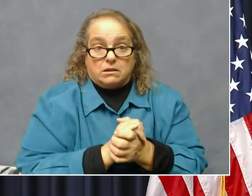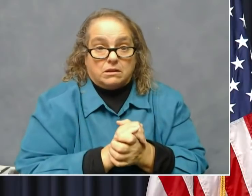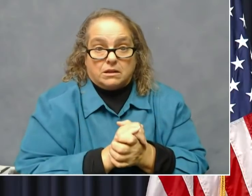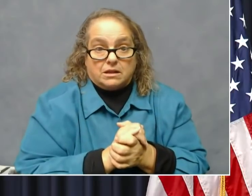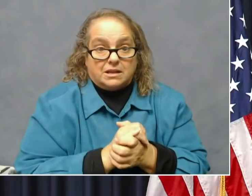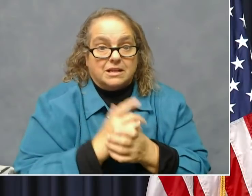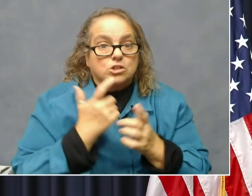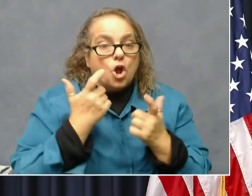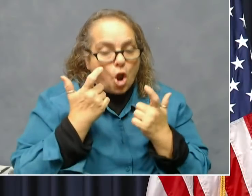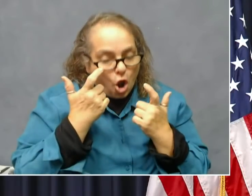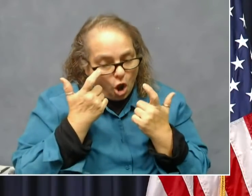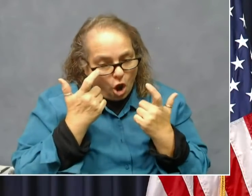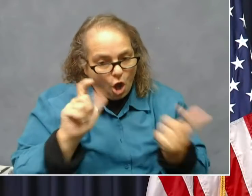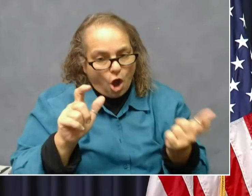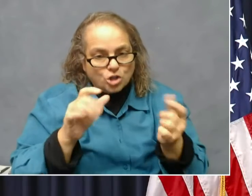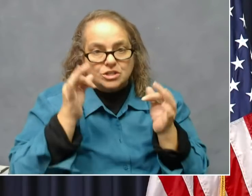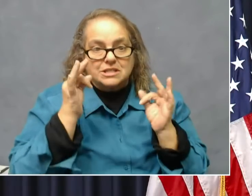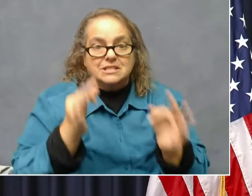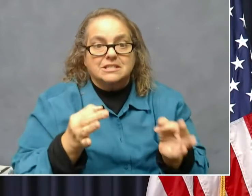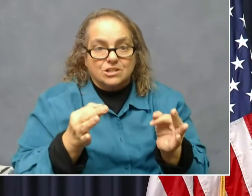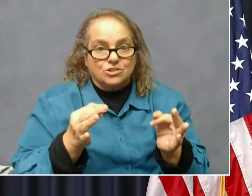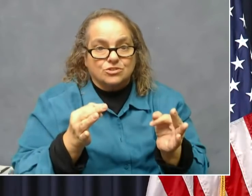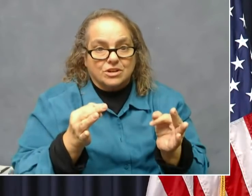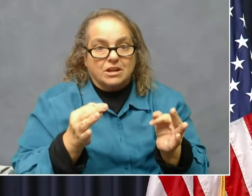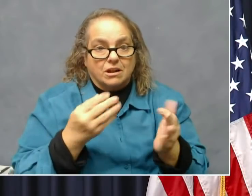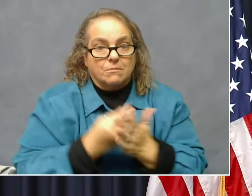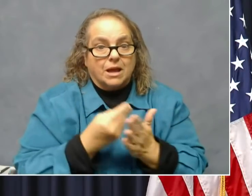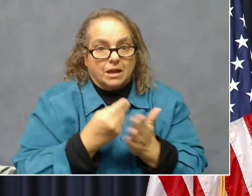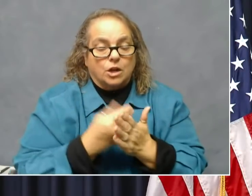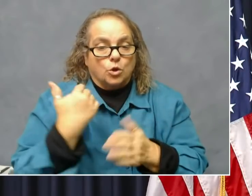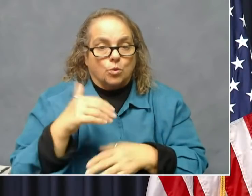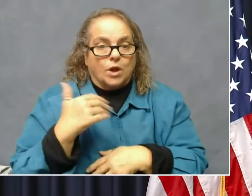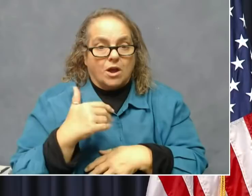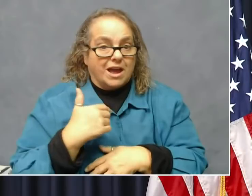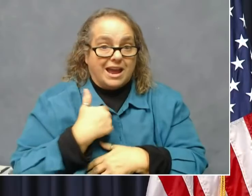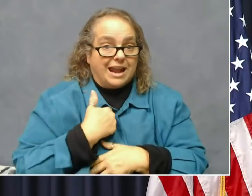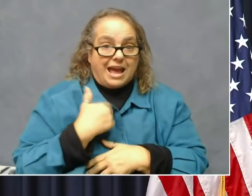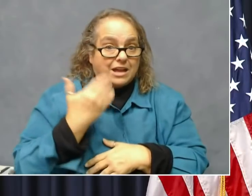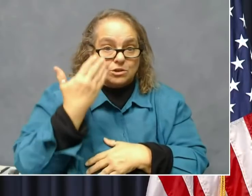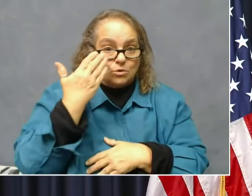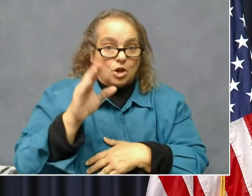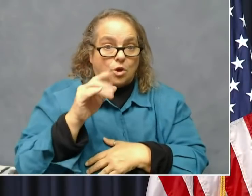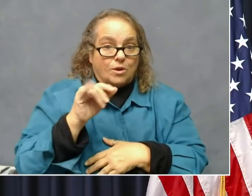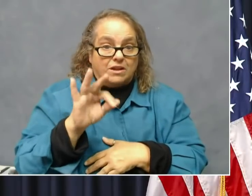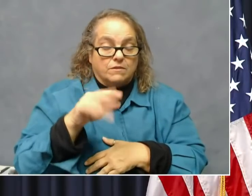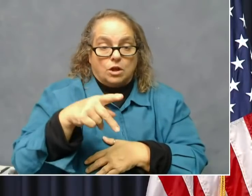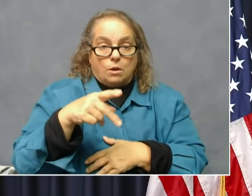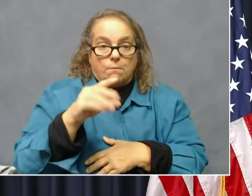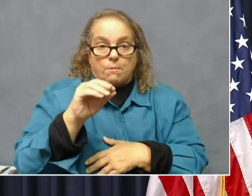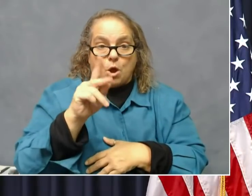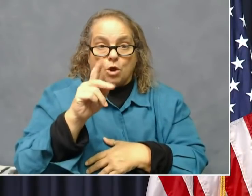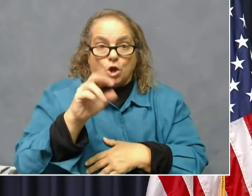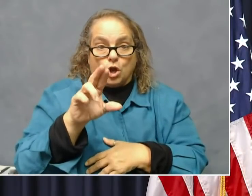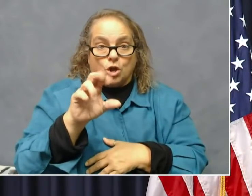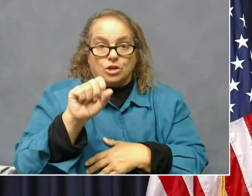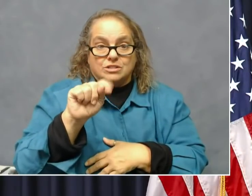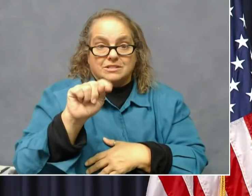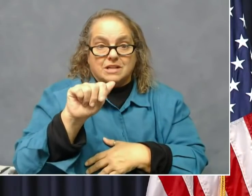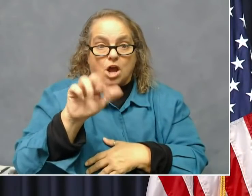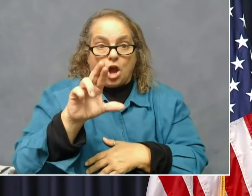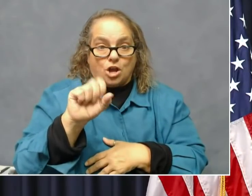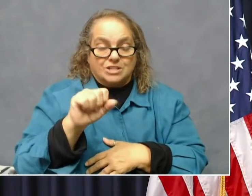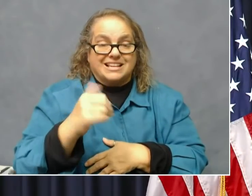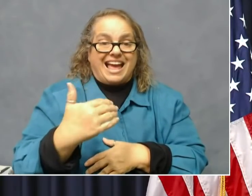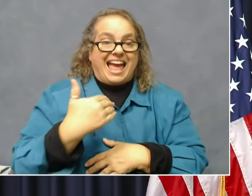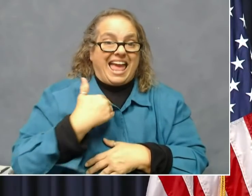judgment, and we don't know. I don't know that Poker Stars has that quite on hand. So